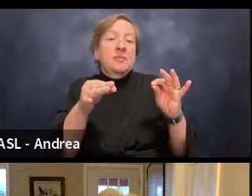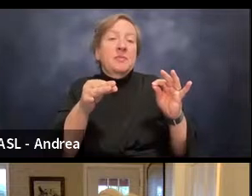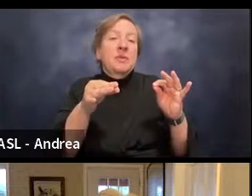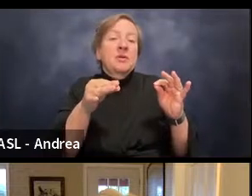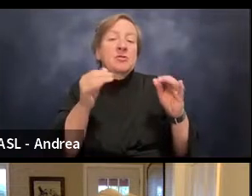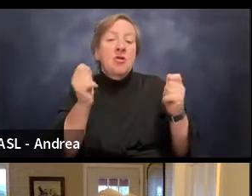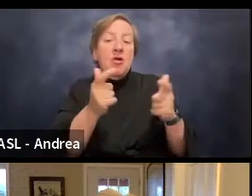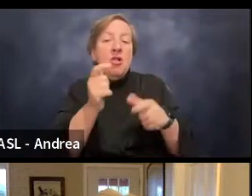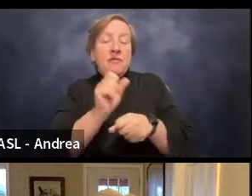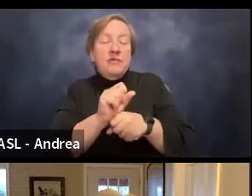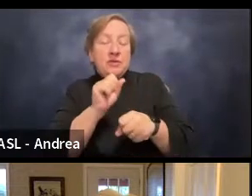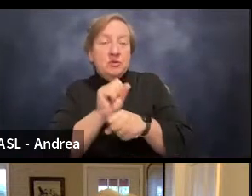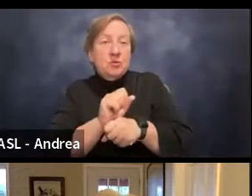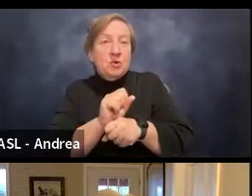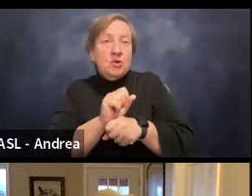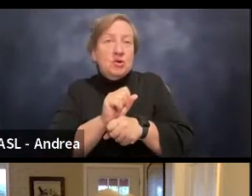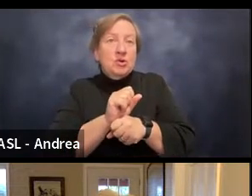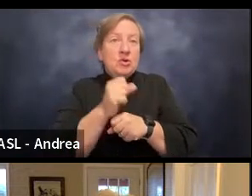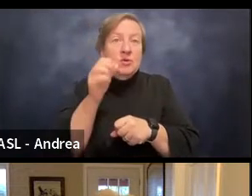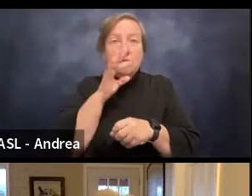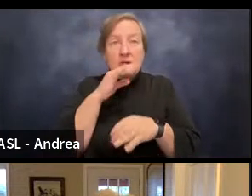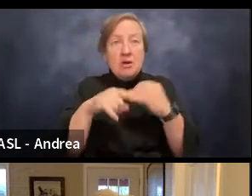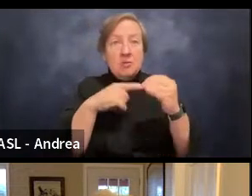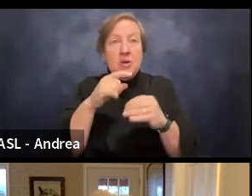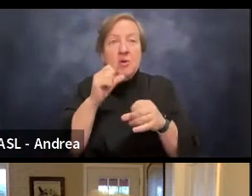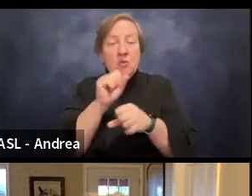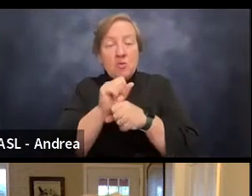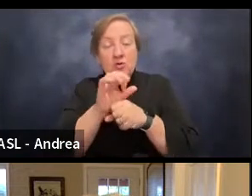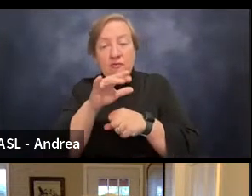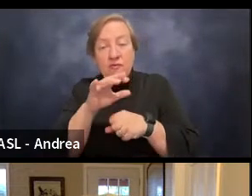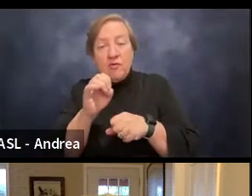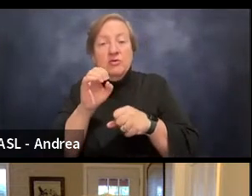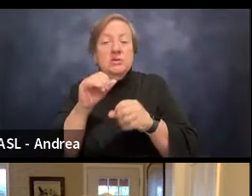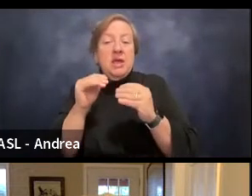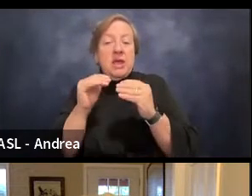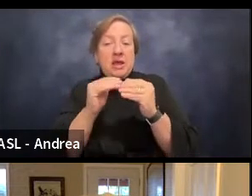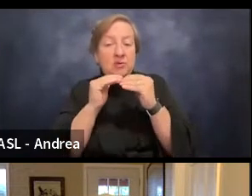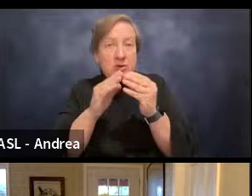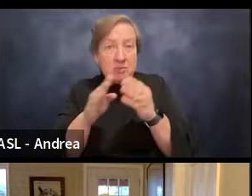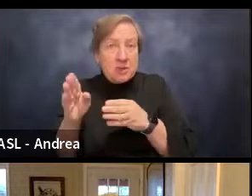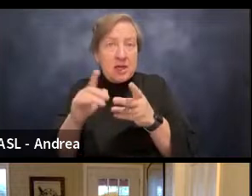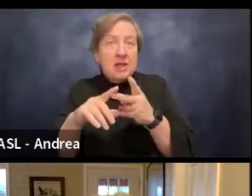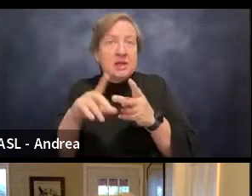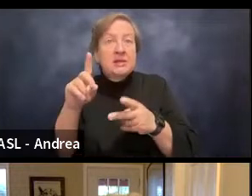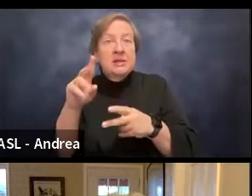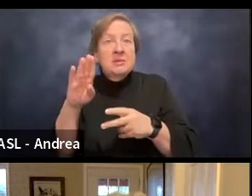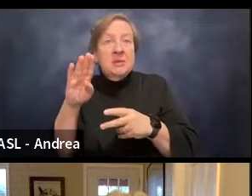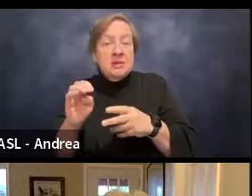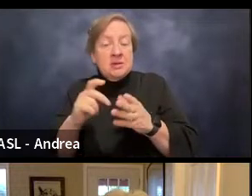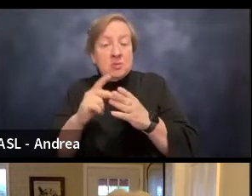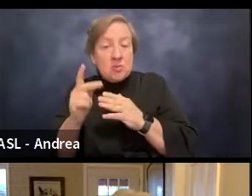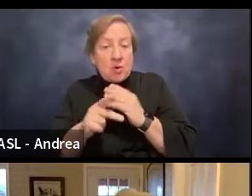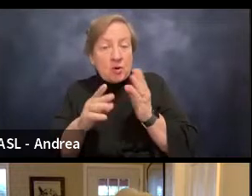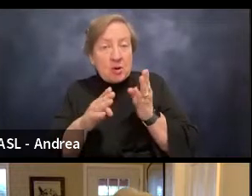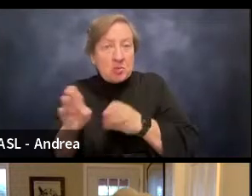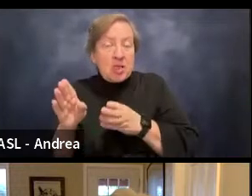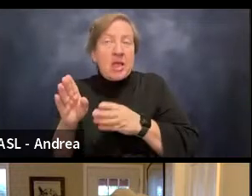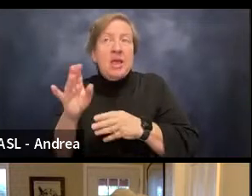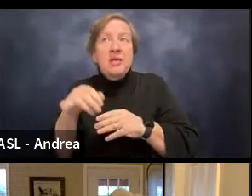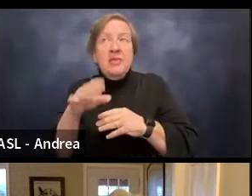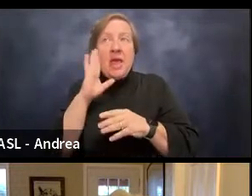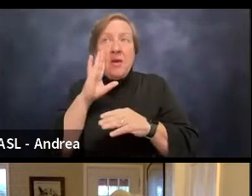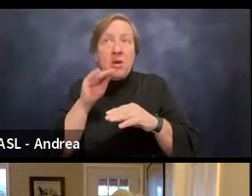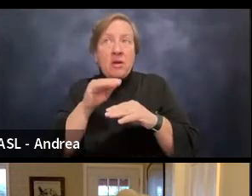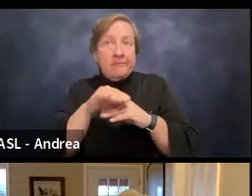this work that we're talking about, the workforce equity plan, as well as the DBE program plan, that will inform